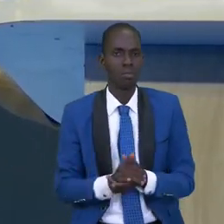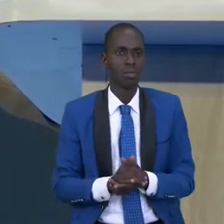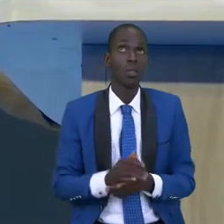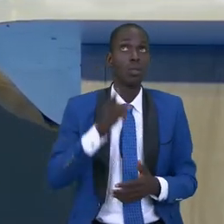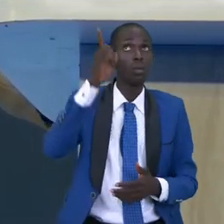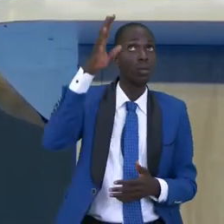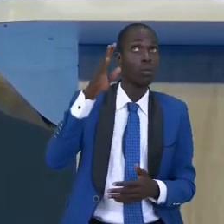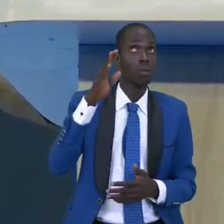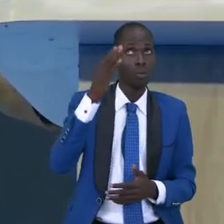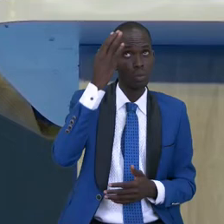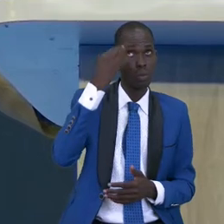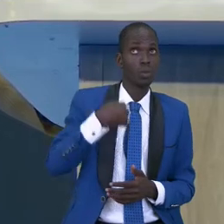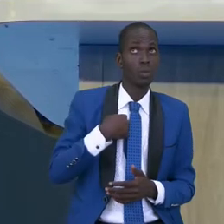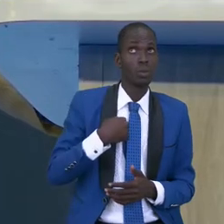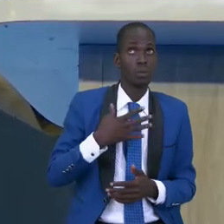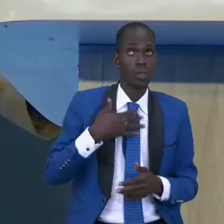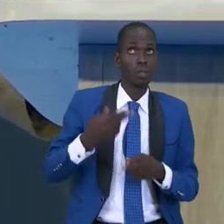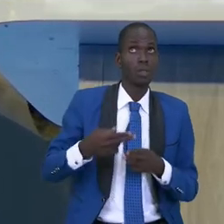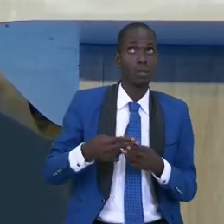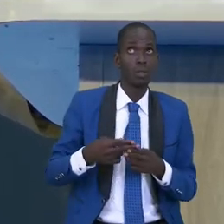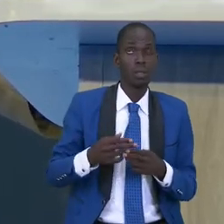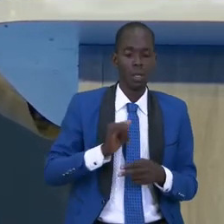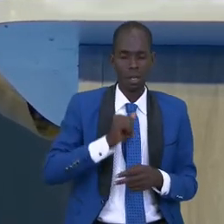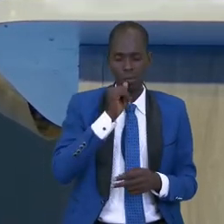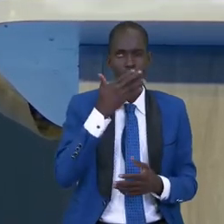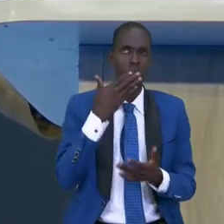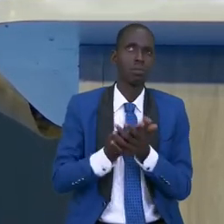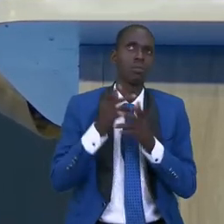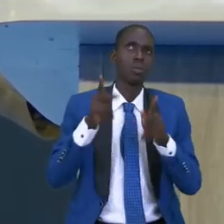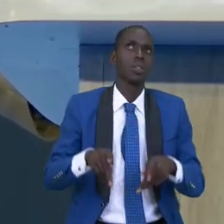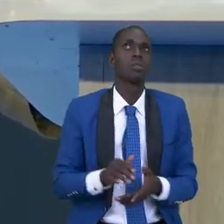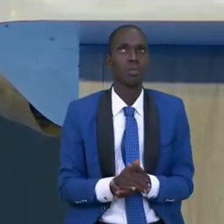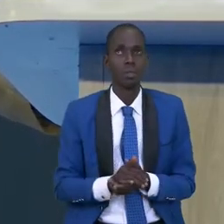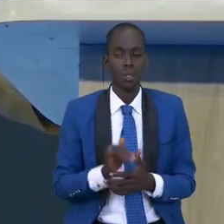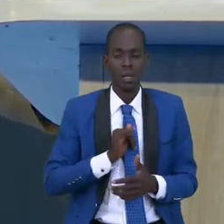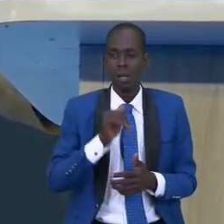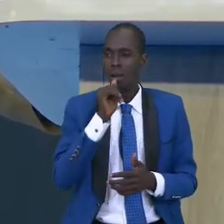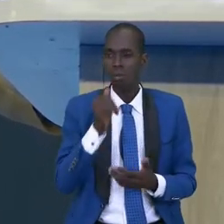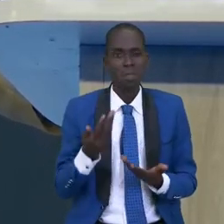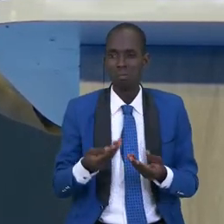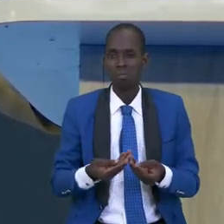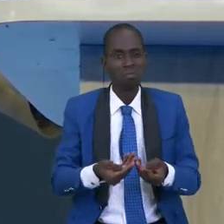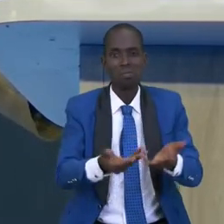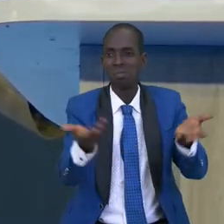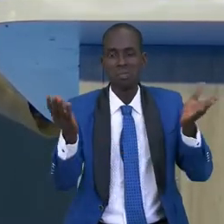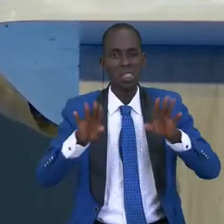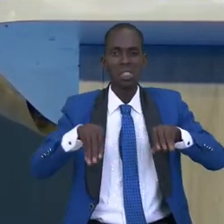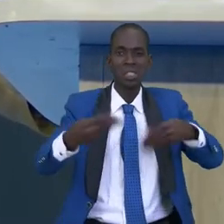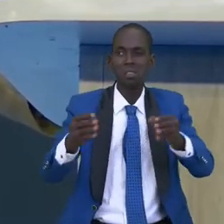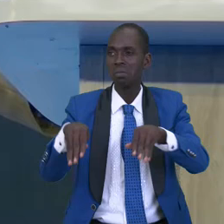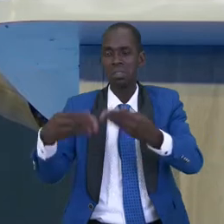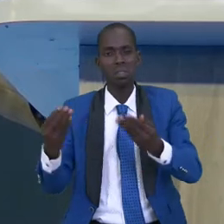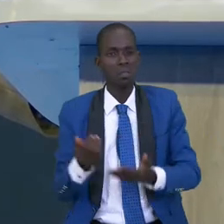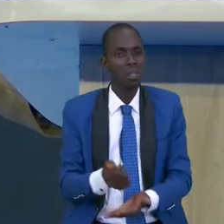I am so and so. I'm a good man. I'm a generous man. I'm a